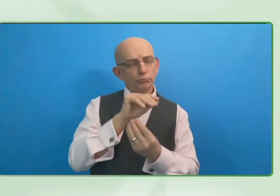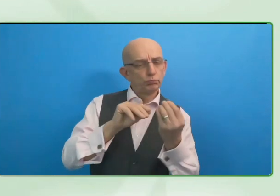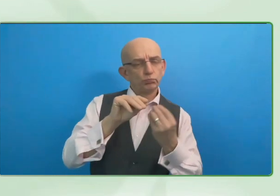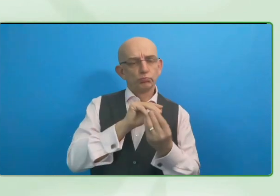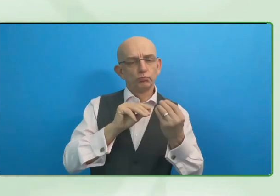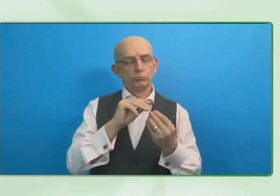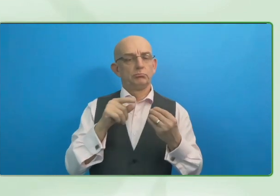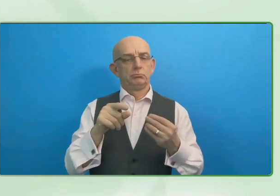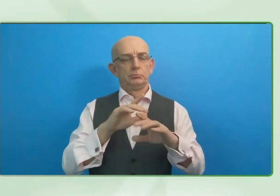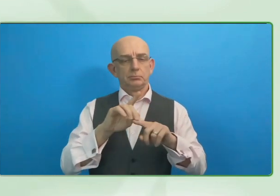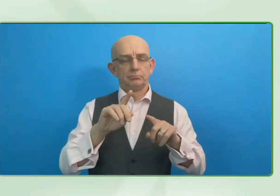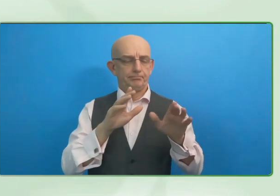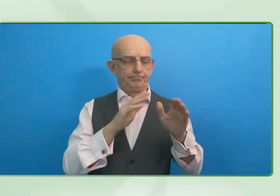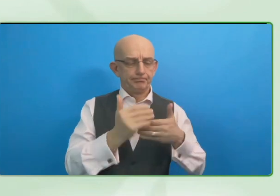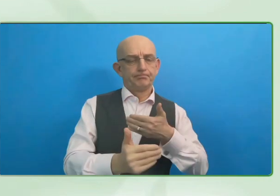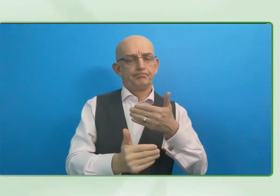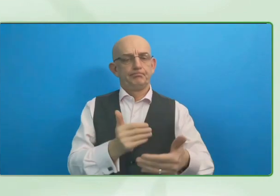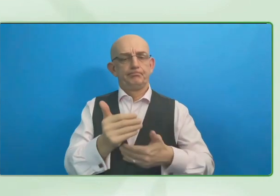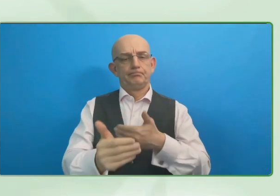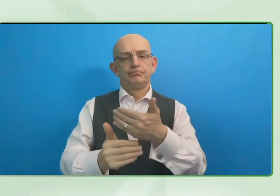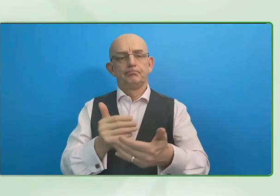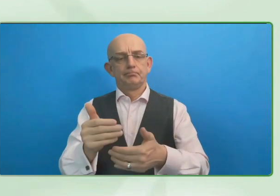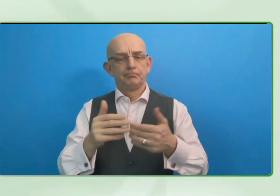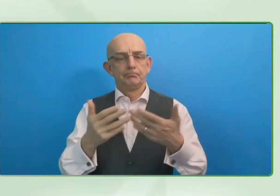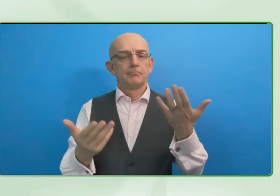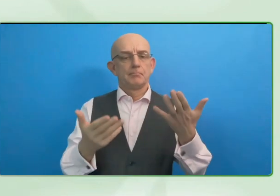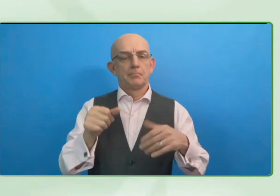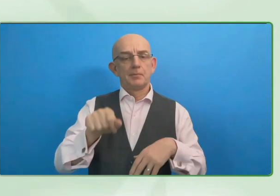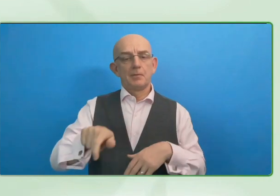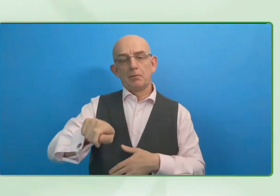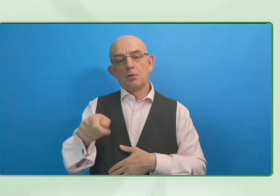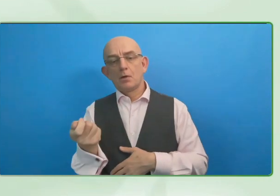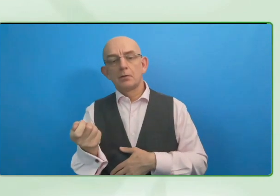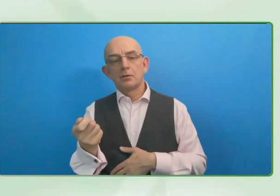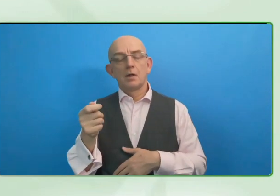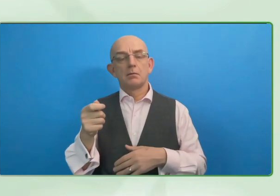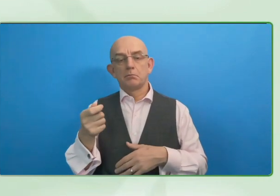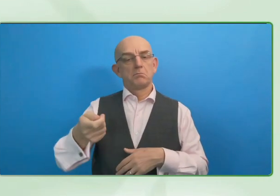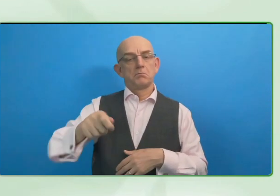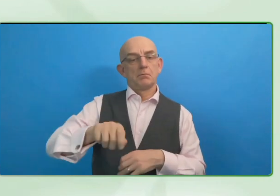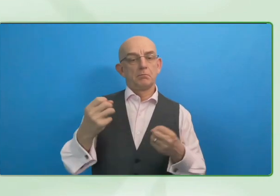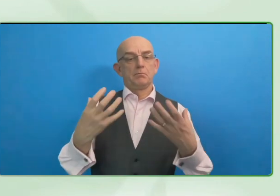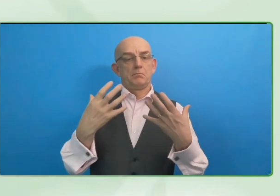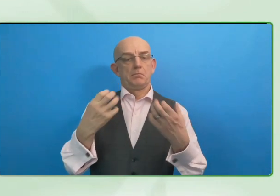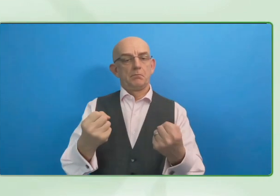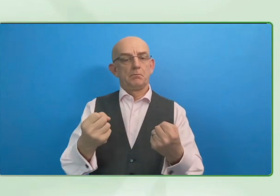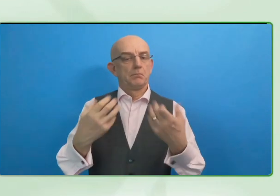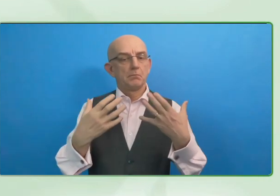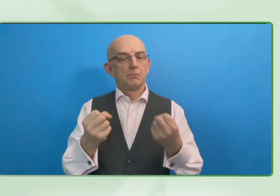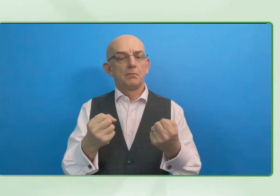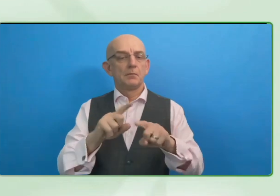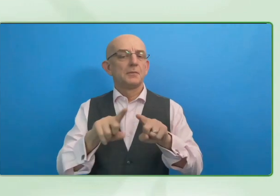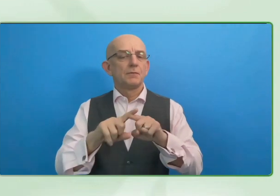off different features or parts of the system very quickly. So